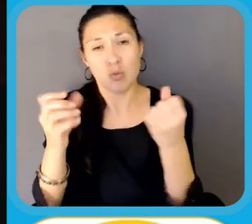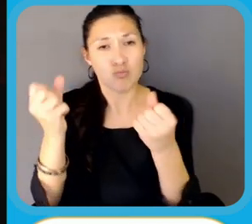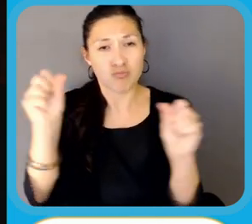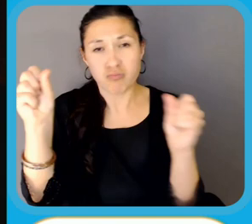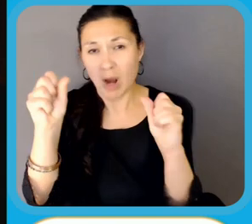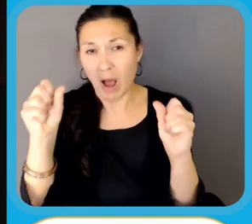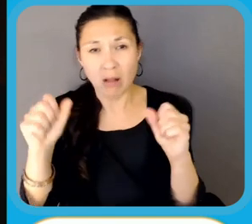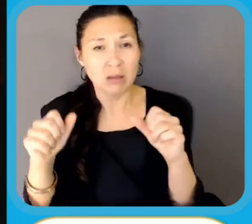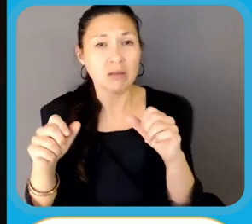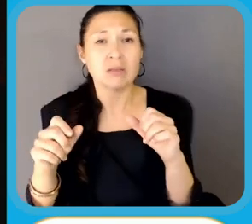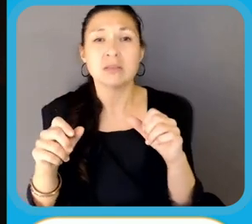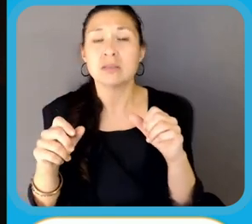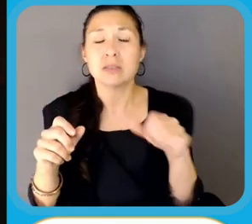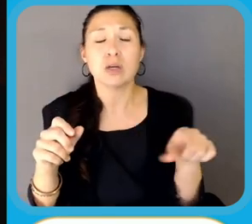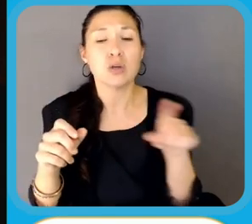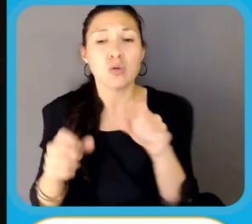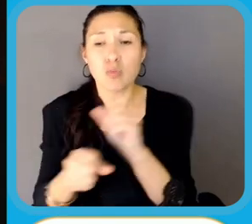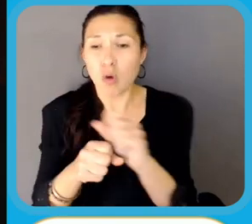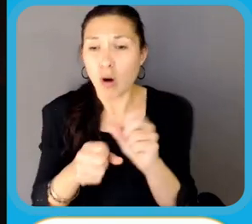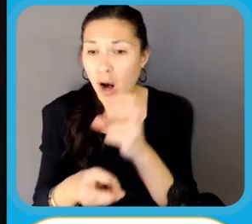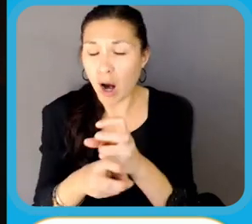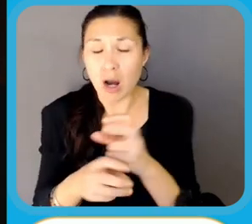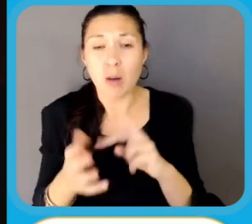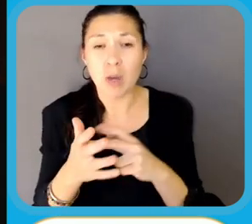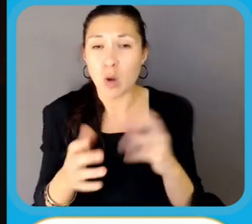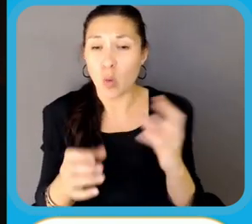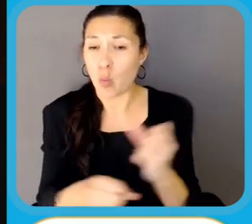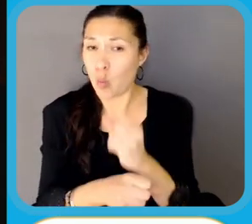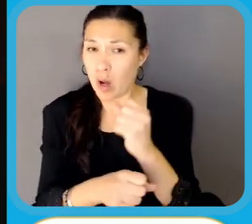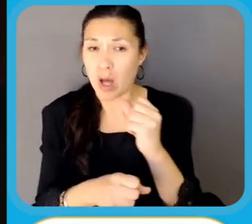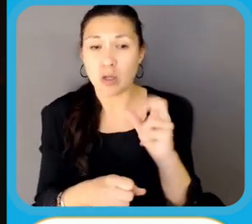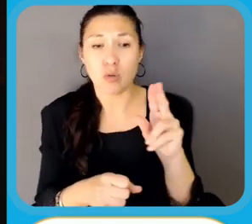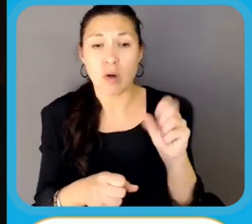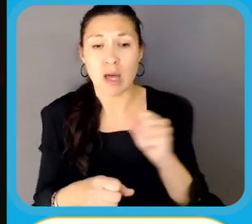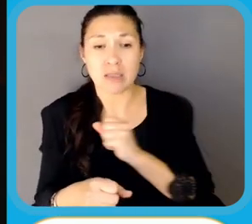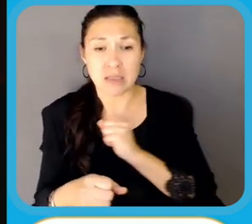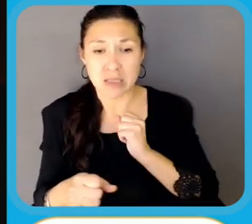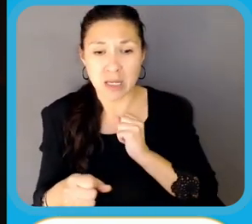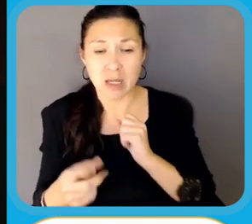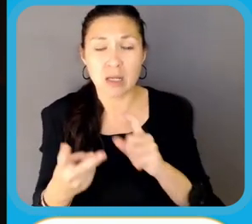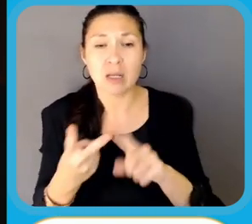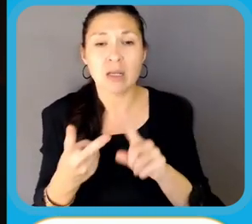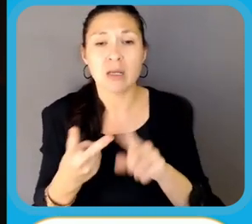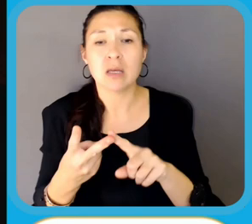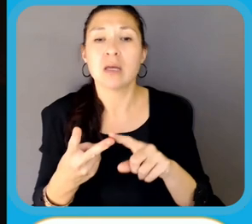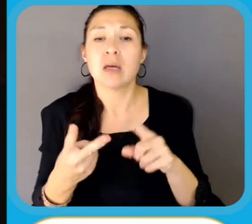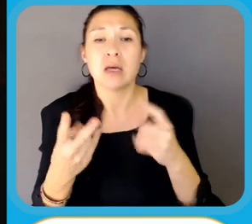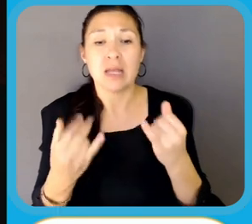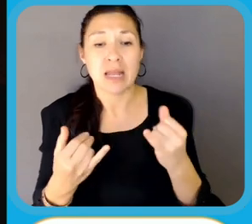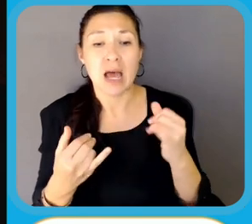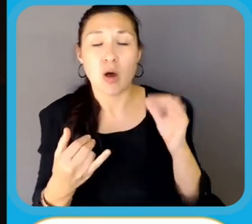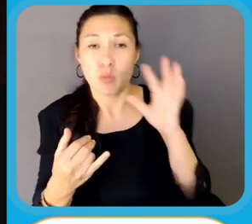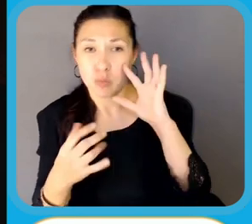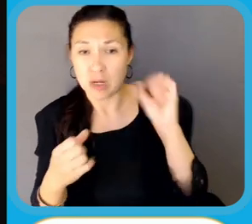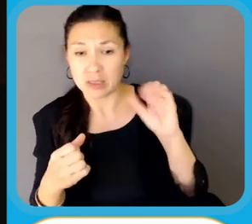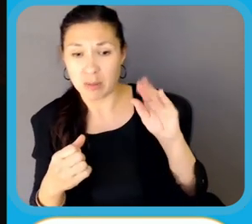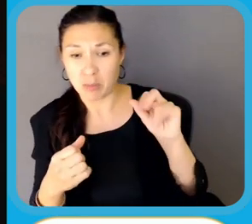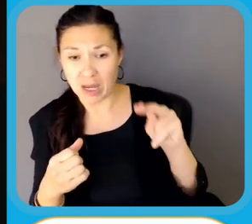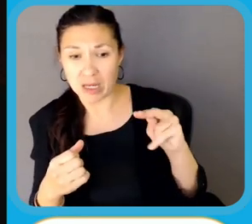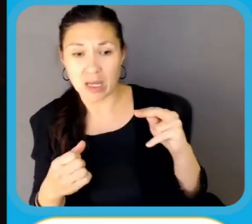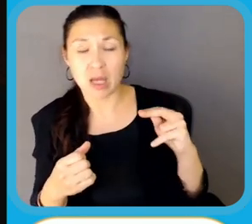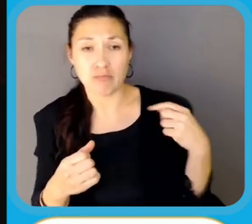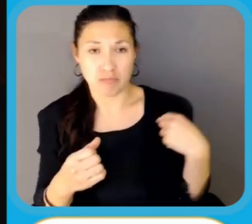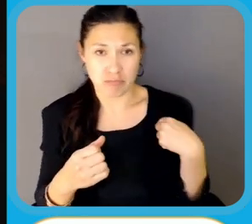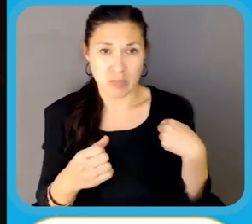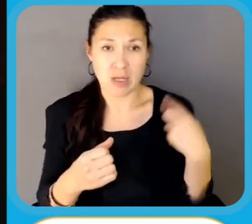won back the United States Senate. Because of your hard work, President Joe Biden and I are hard at work today in the